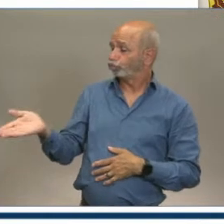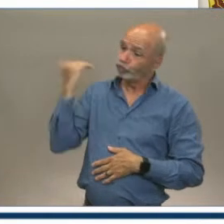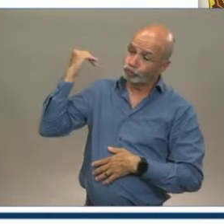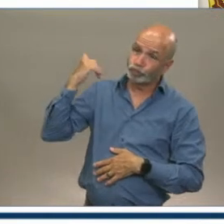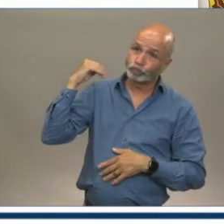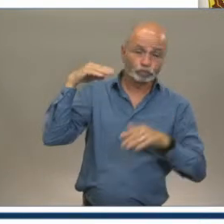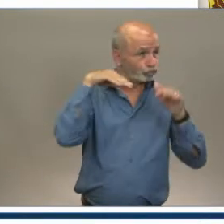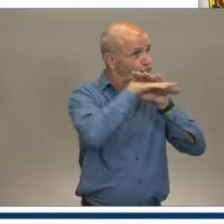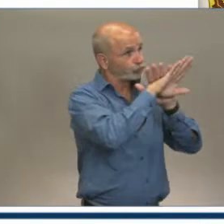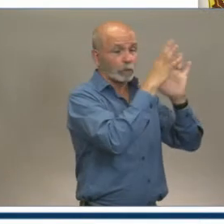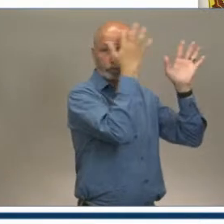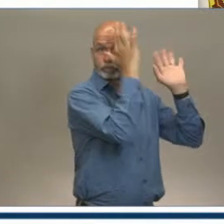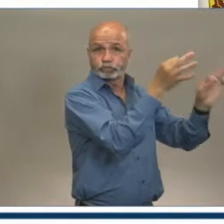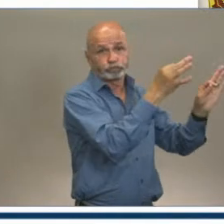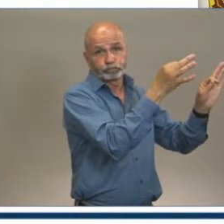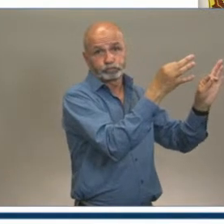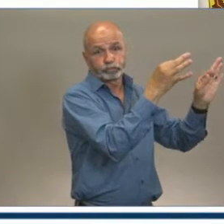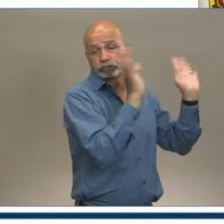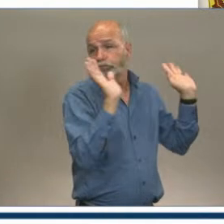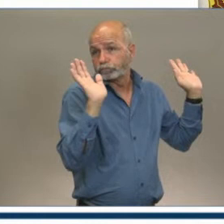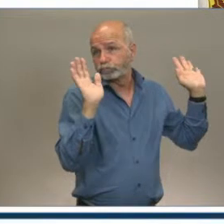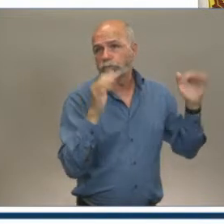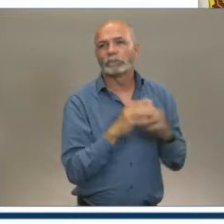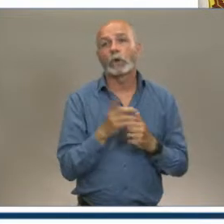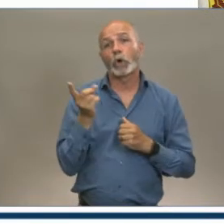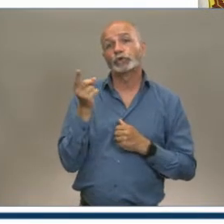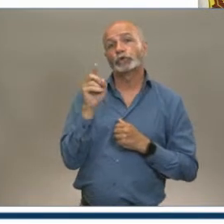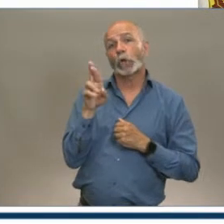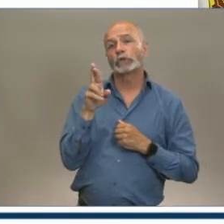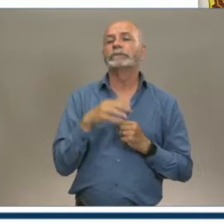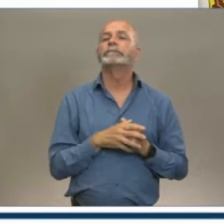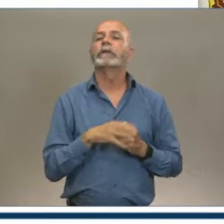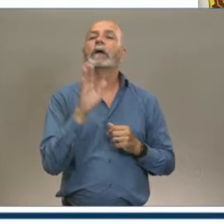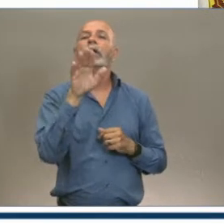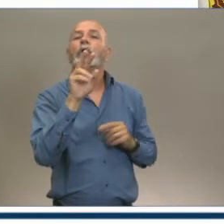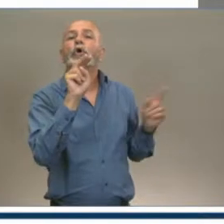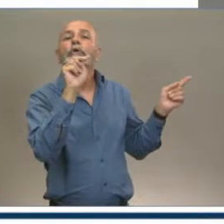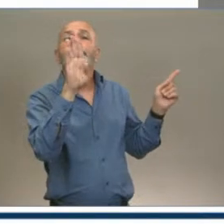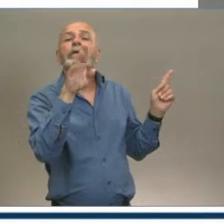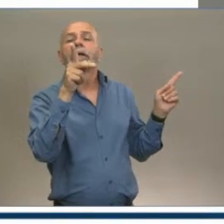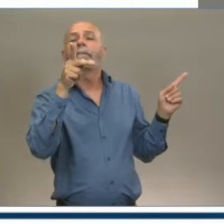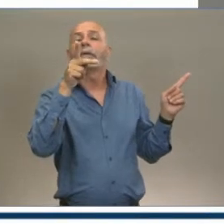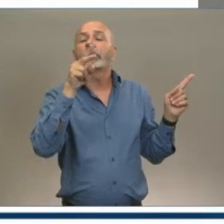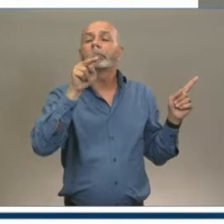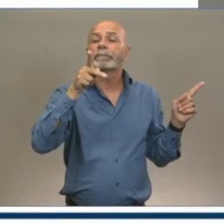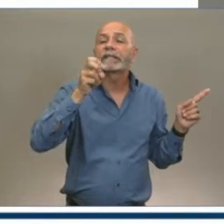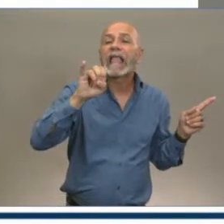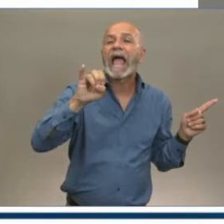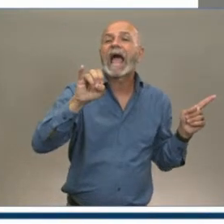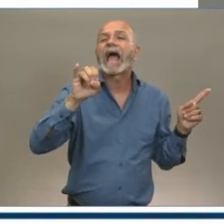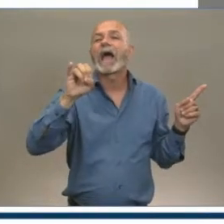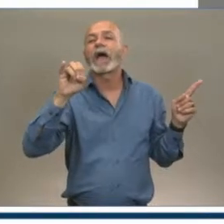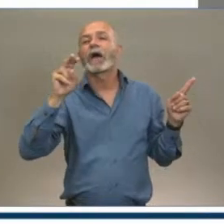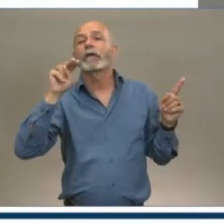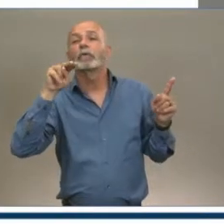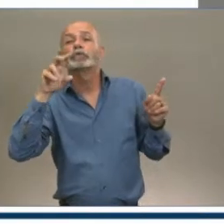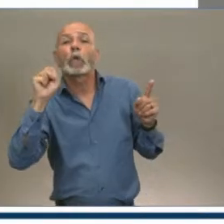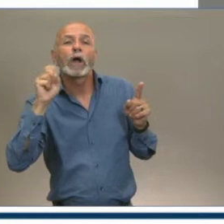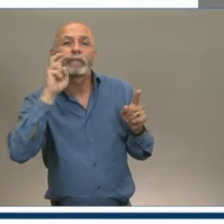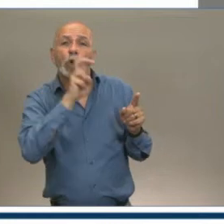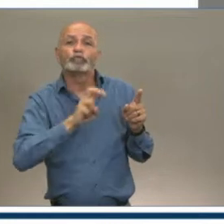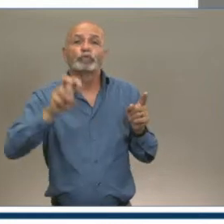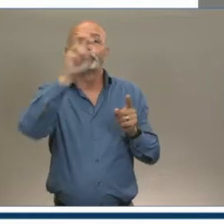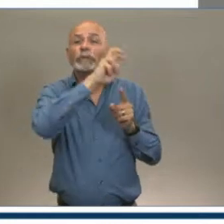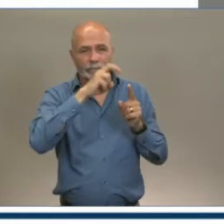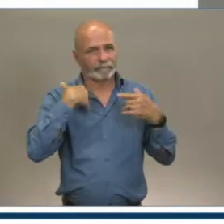We've developed for, it's called a New Brunswick PEI Nova Scotia travel protocol, which